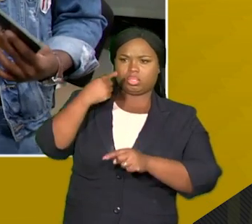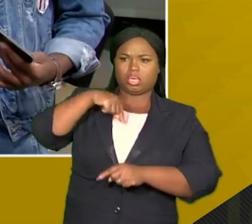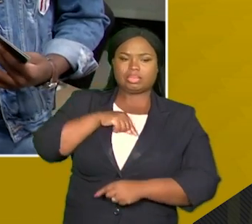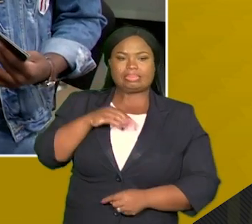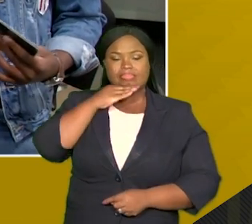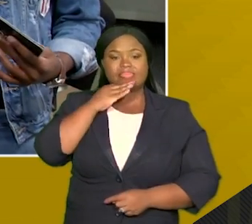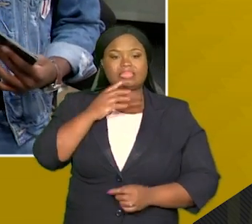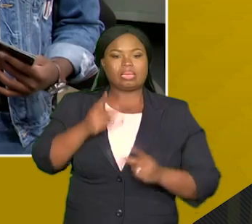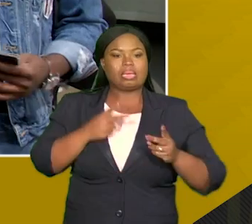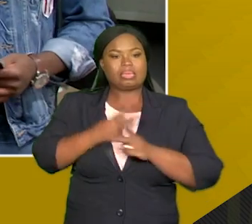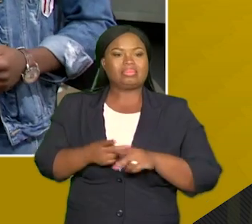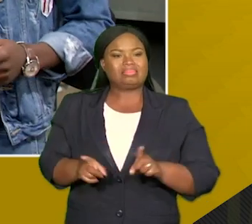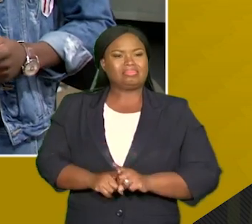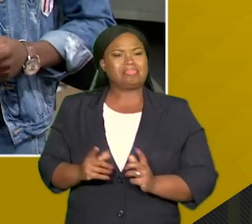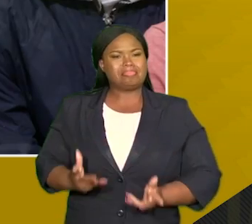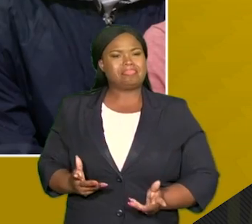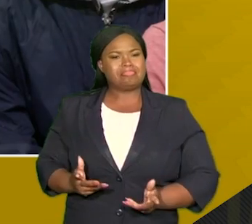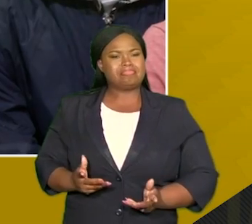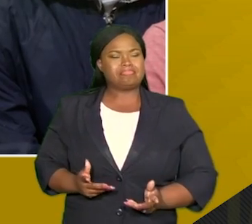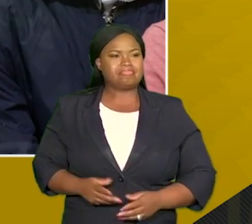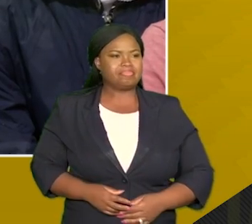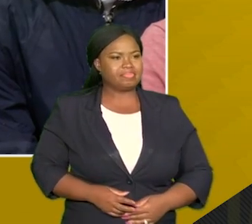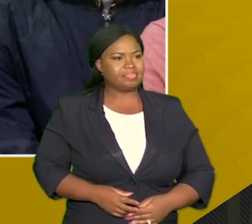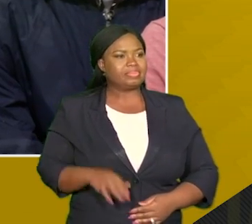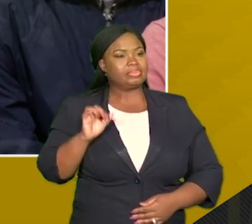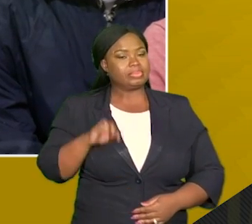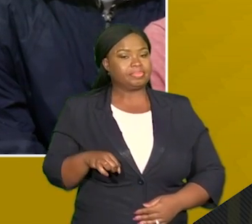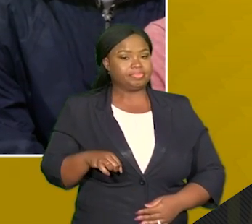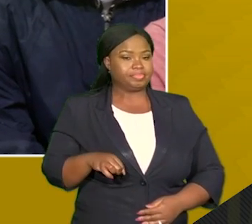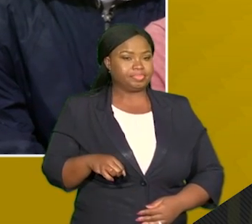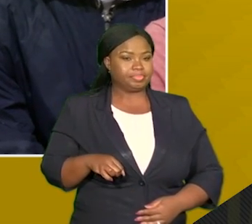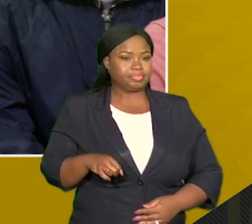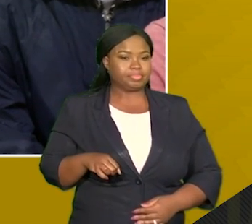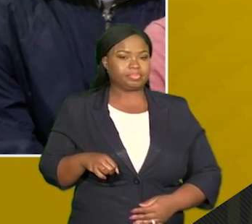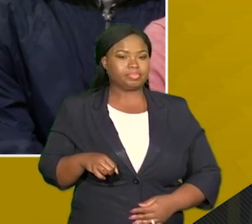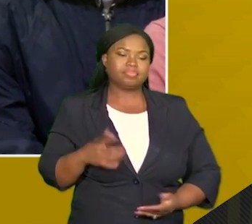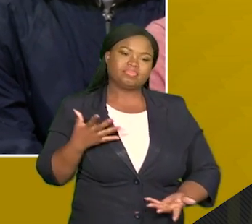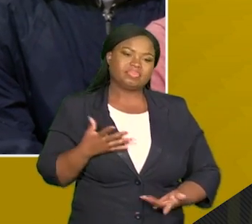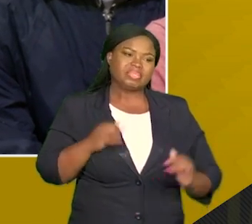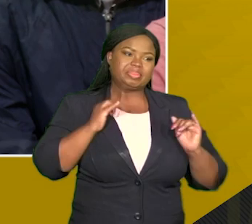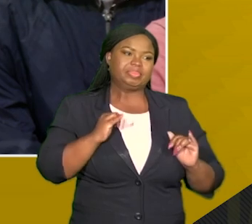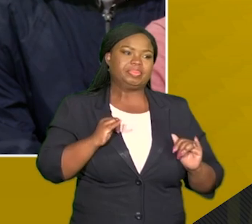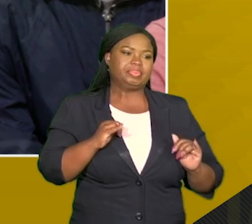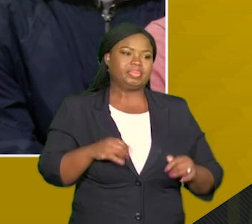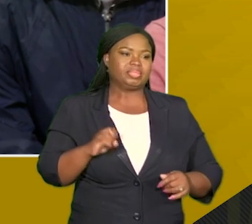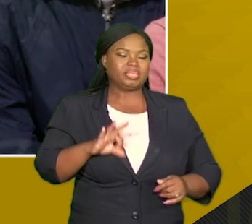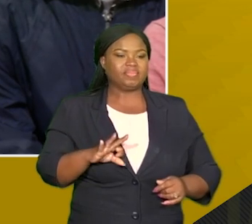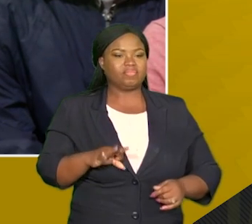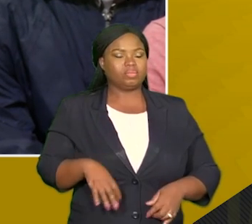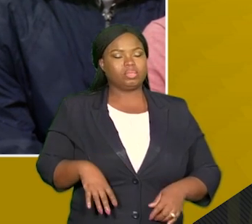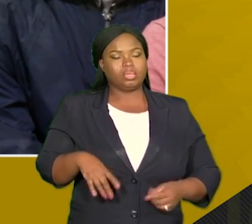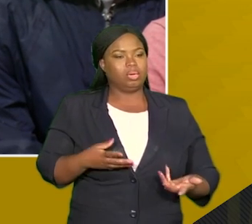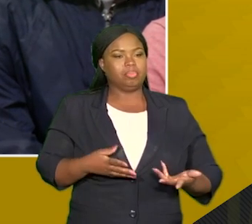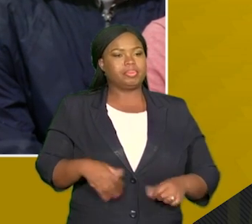usuyithola nawe usumntwana usuyiphoyisa encane as well. Okay. In that part ne it will be very bad ukuthi ube umntana wephoyisa